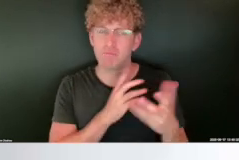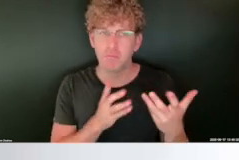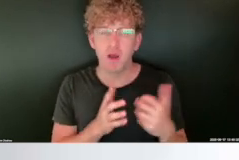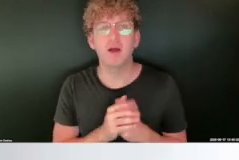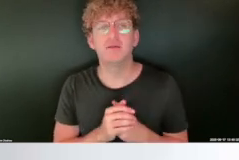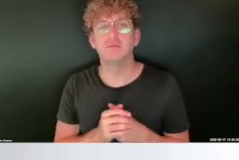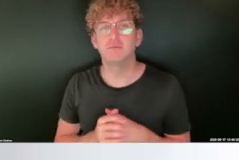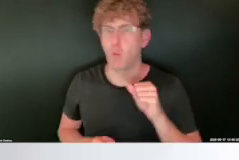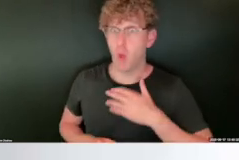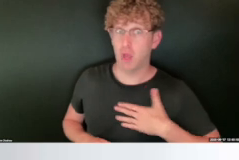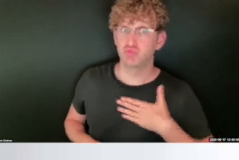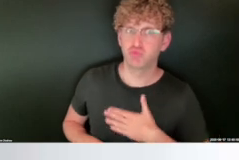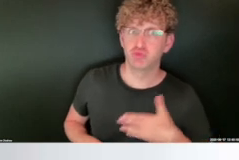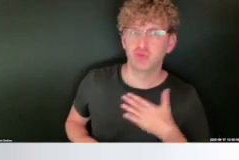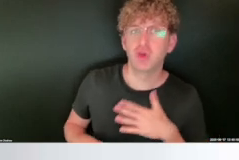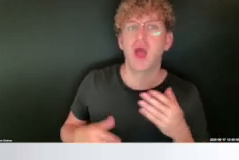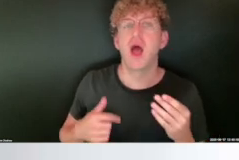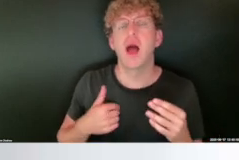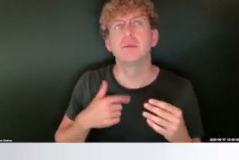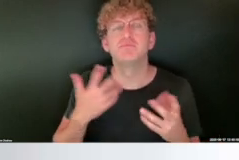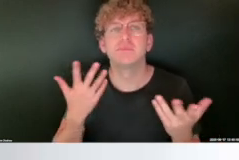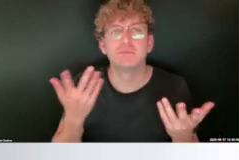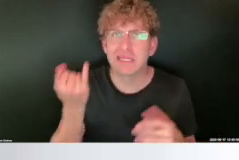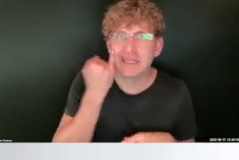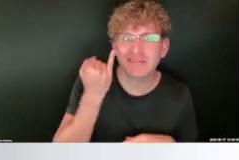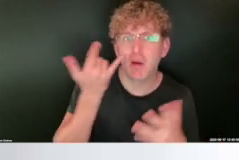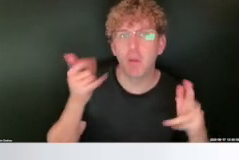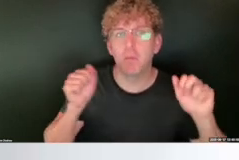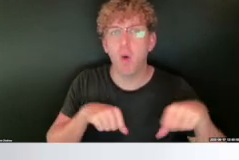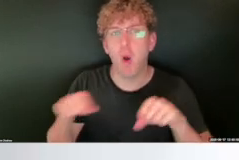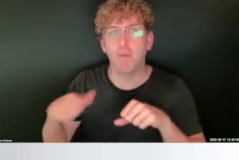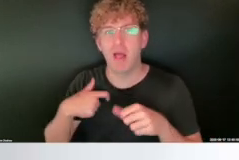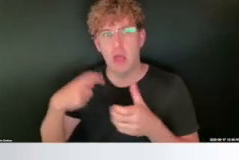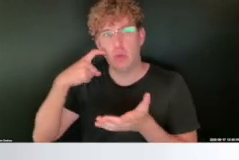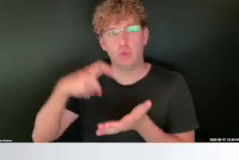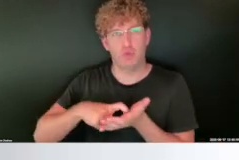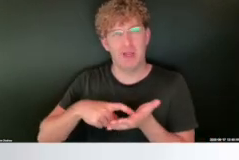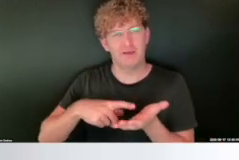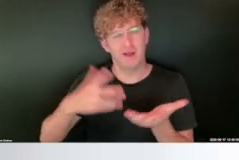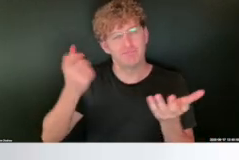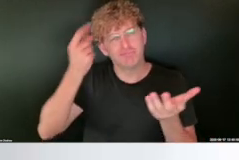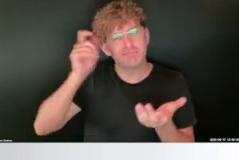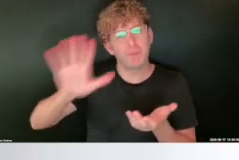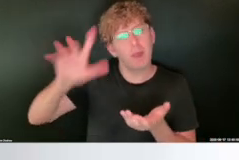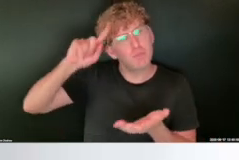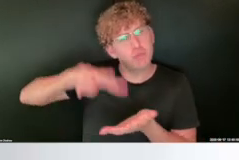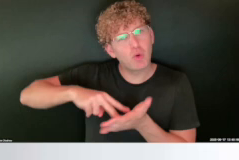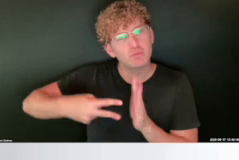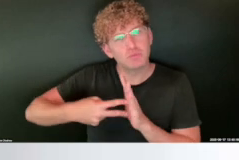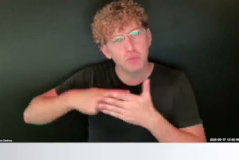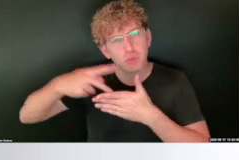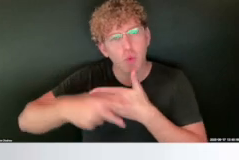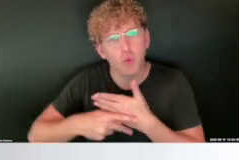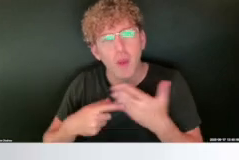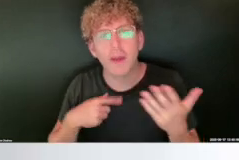it's possible, I mean, I recognize the intent of the programs, but I just want to make sure that we're not overlooking our